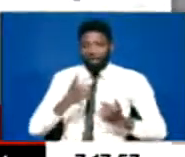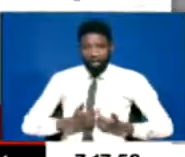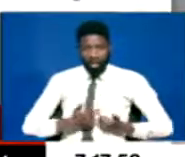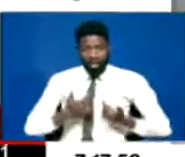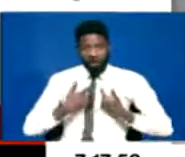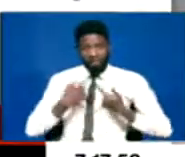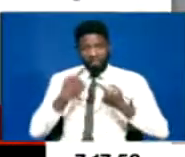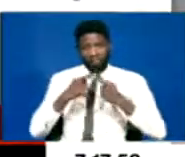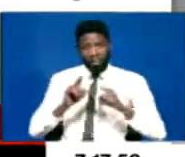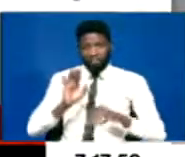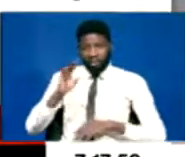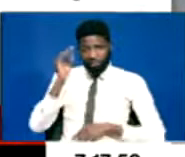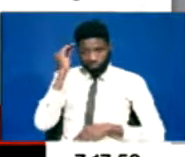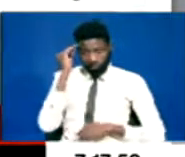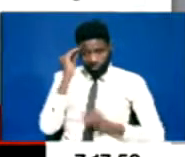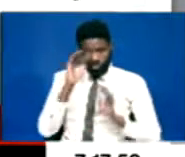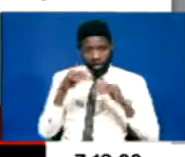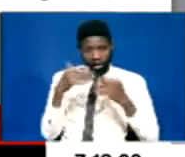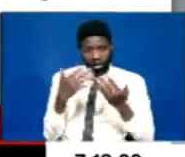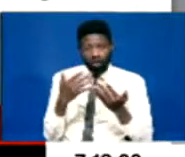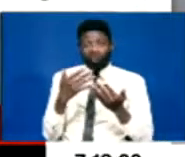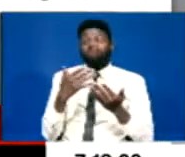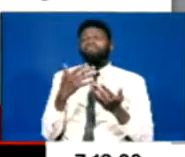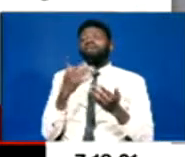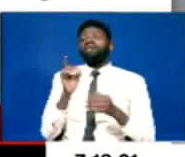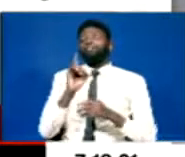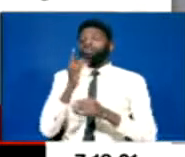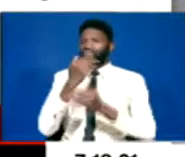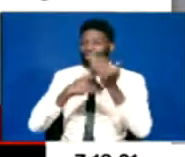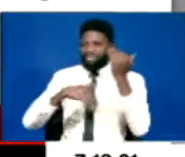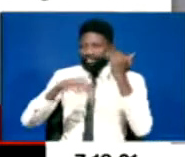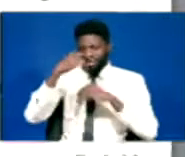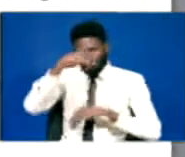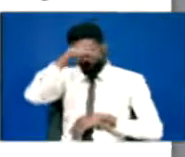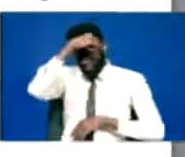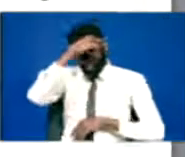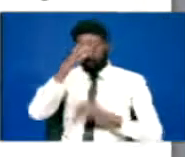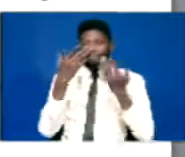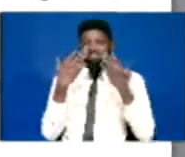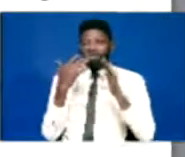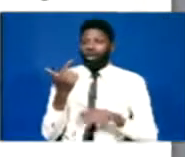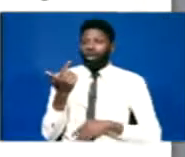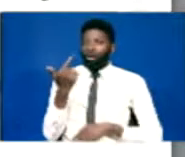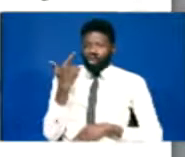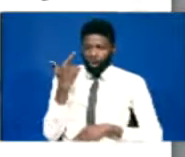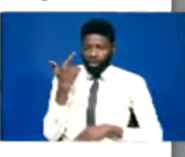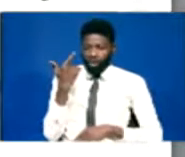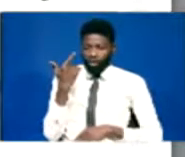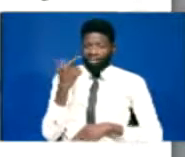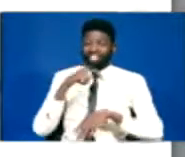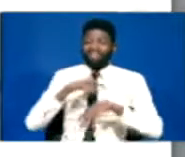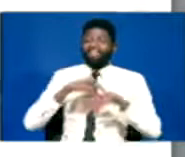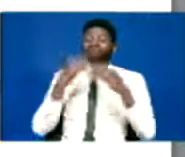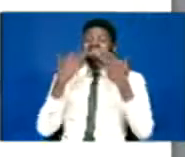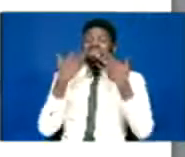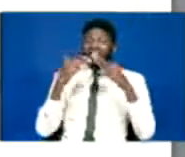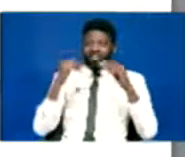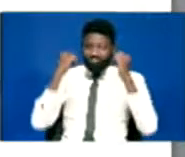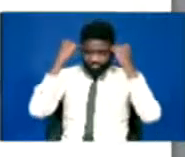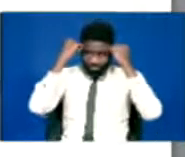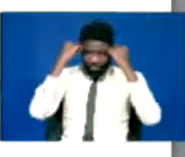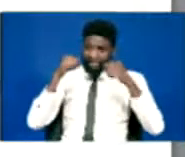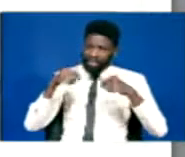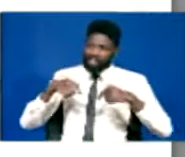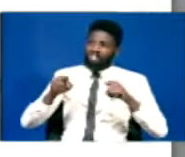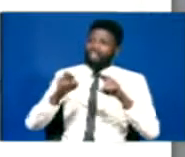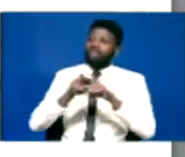goes, he graduated from the University of Nairobi with a law degree, and upon the completion of his studies, he was able to set